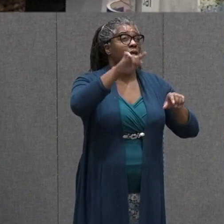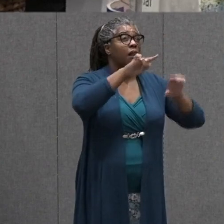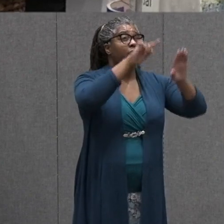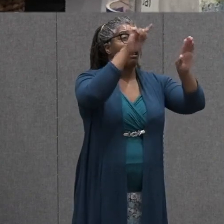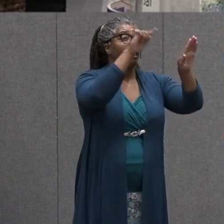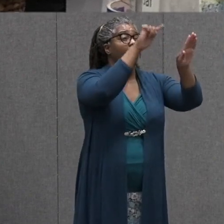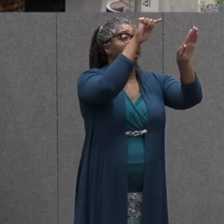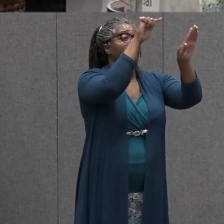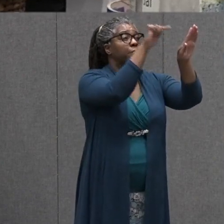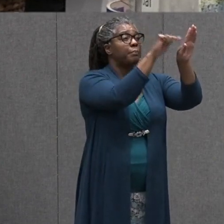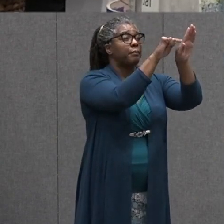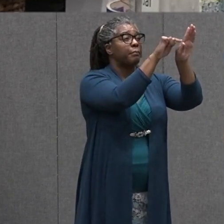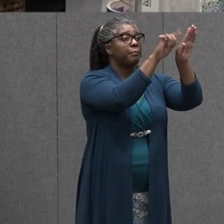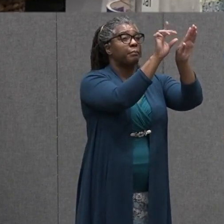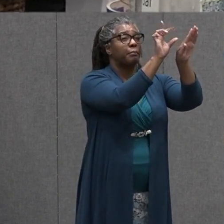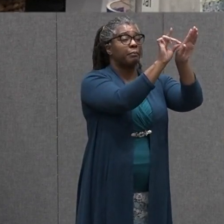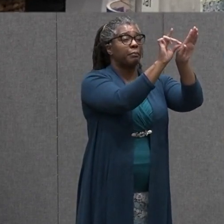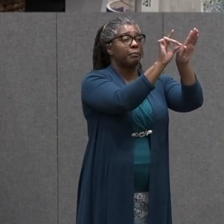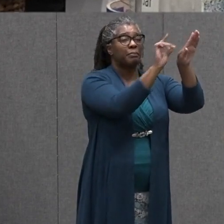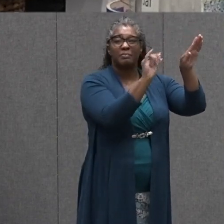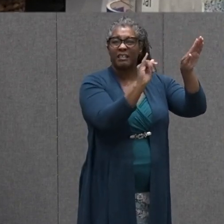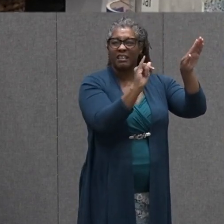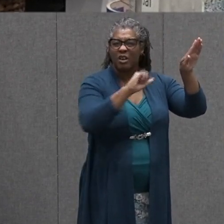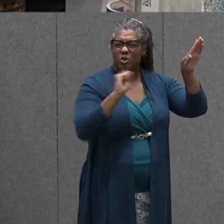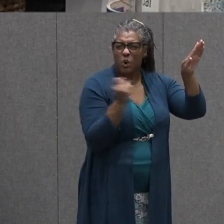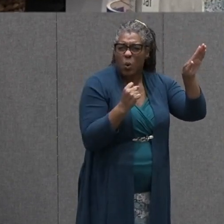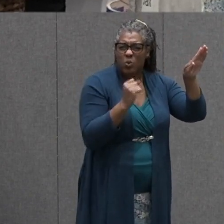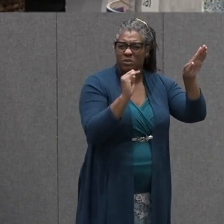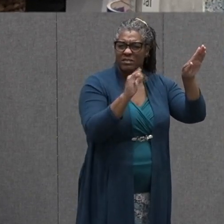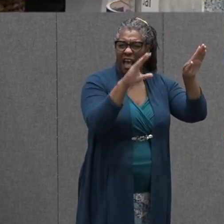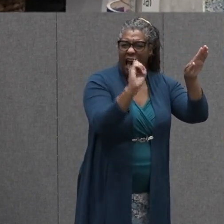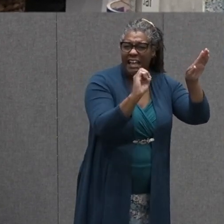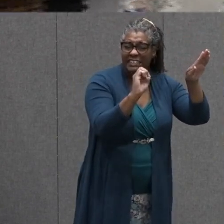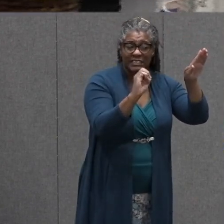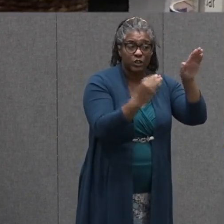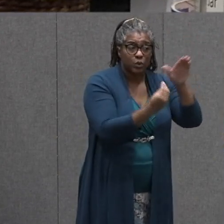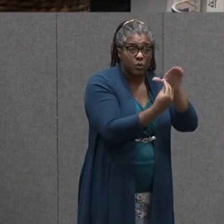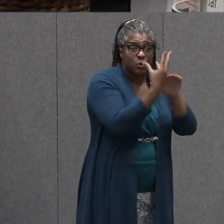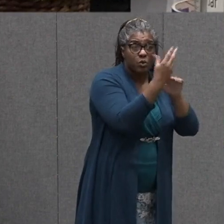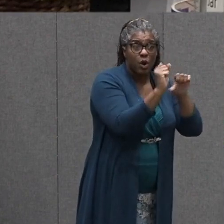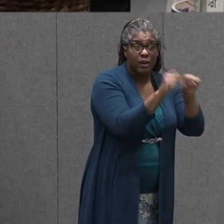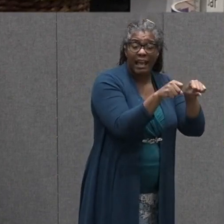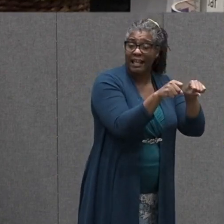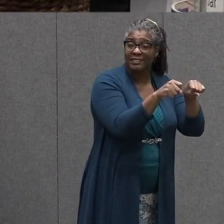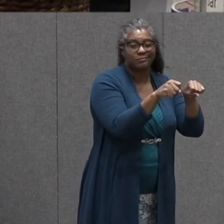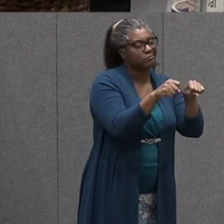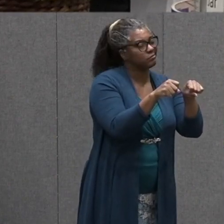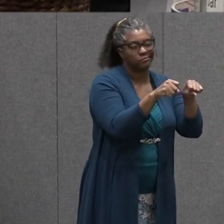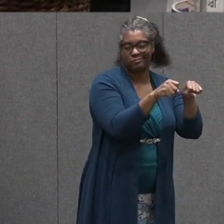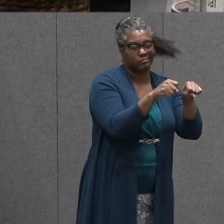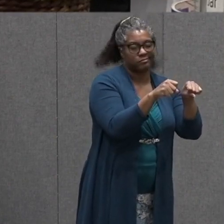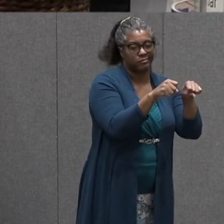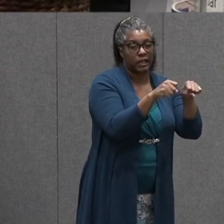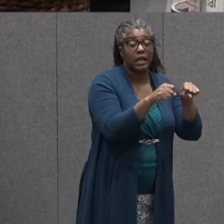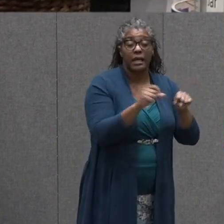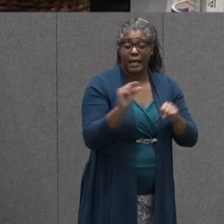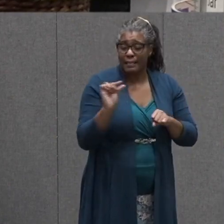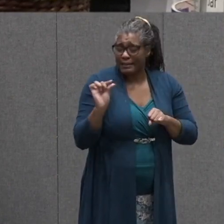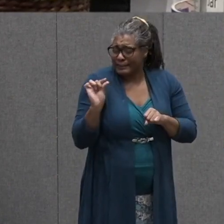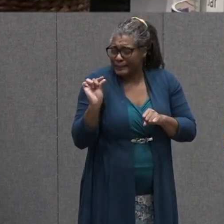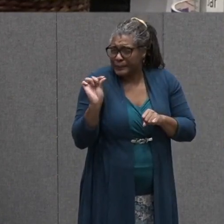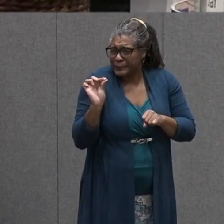Okay, here's where it gets tricky. Because I've seen P-O-L-L together before. Have